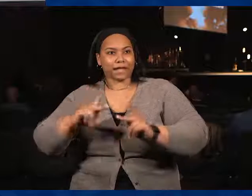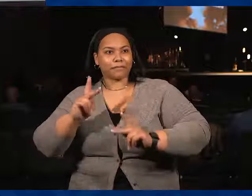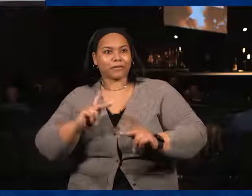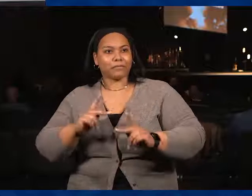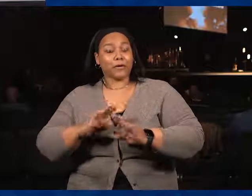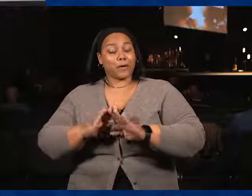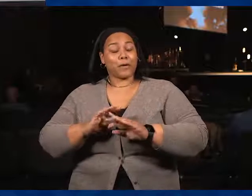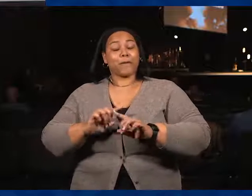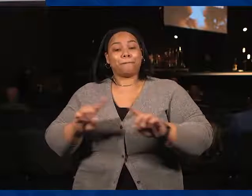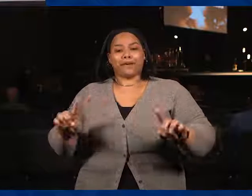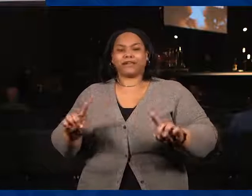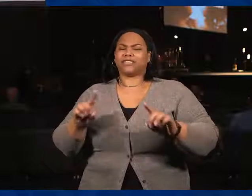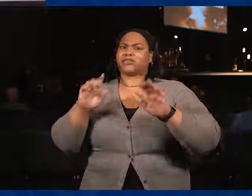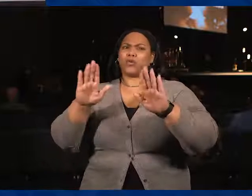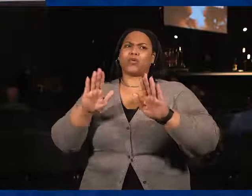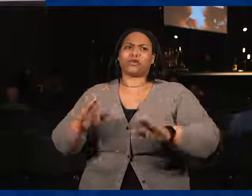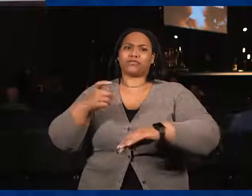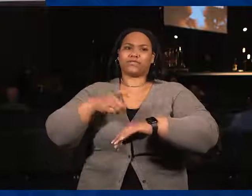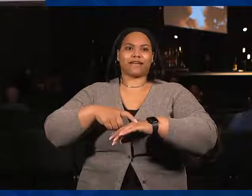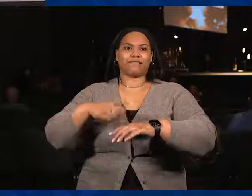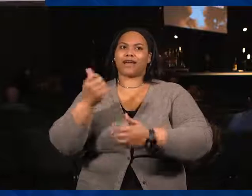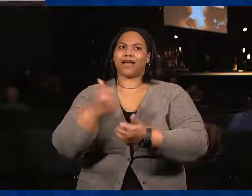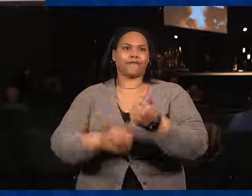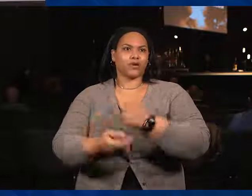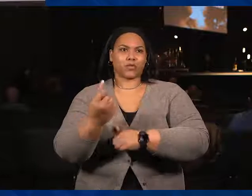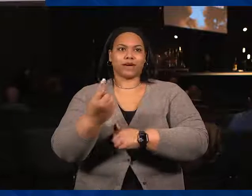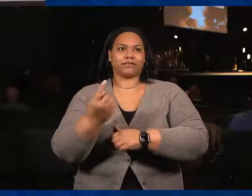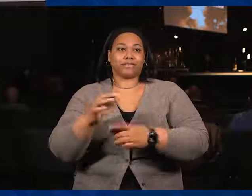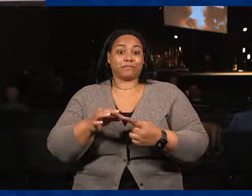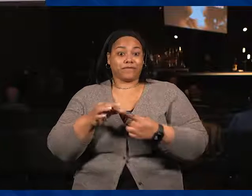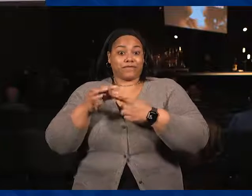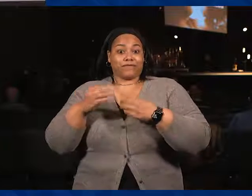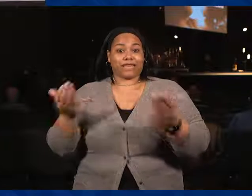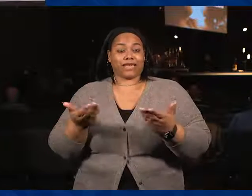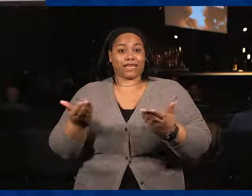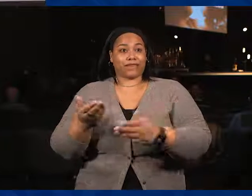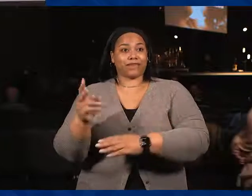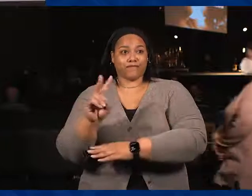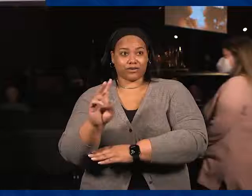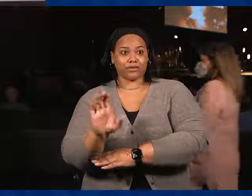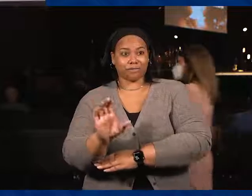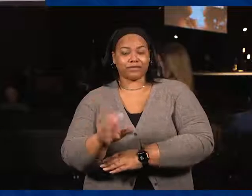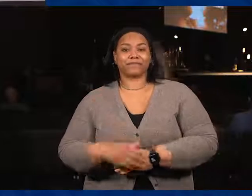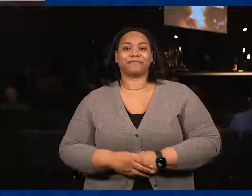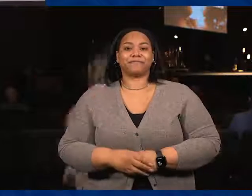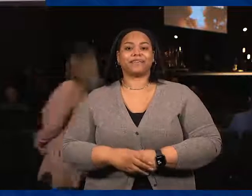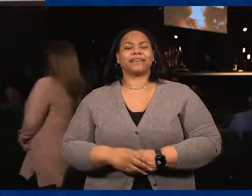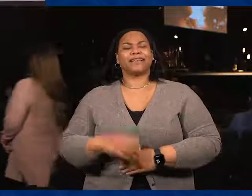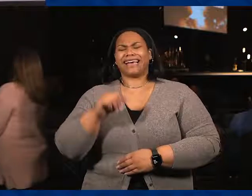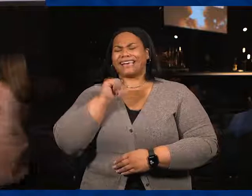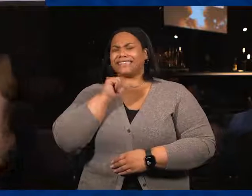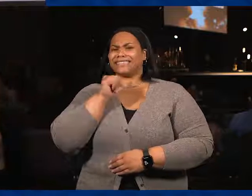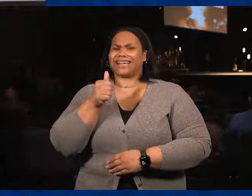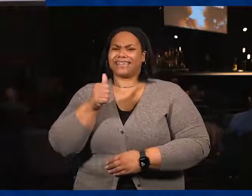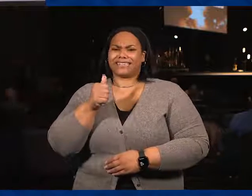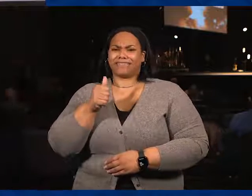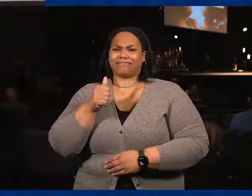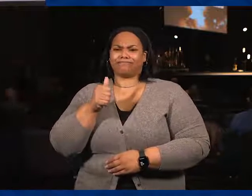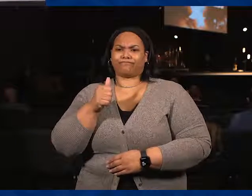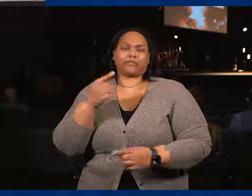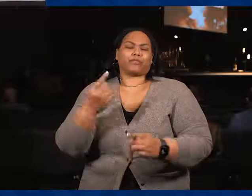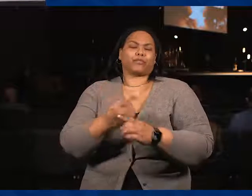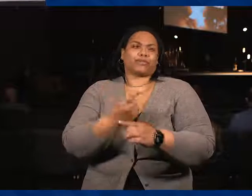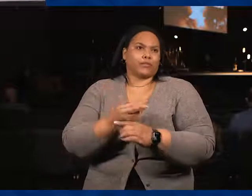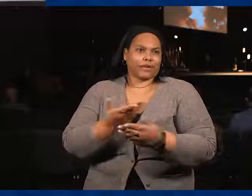for everyone, especially here at Vineyard Columbus. And it's not just because it's like the correct thing to